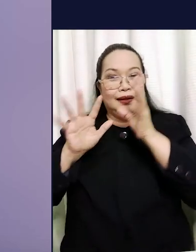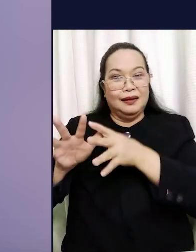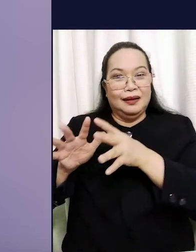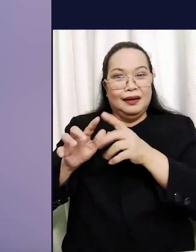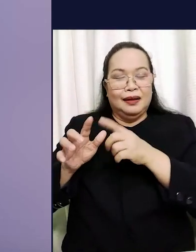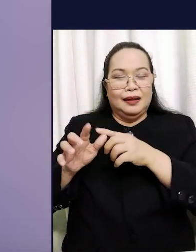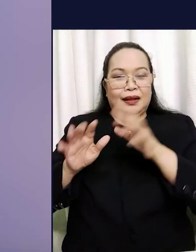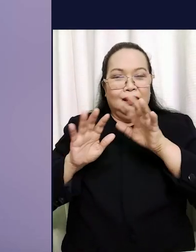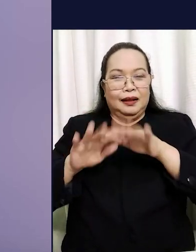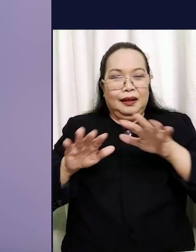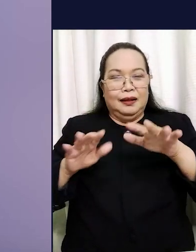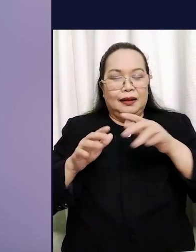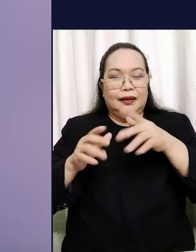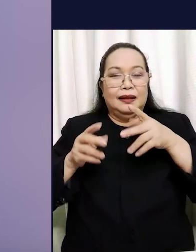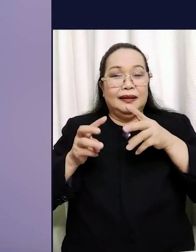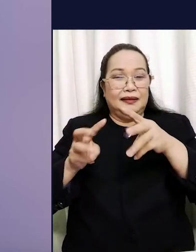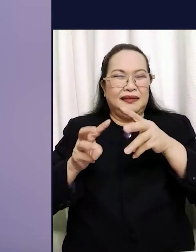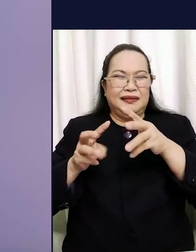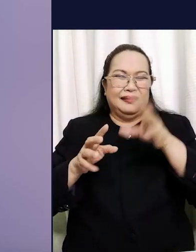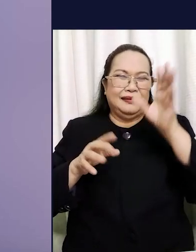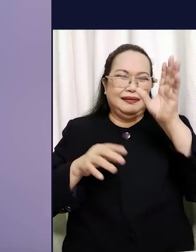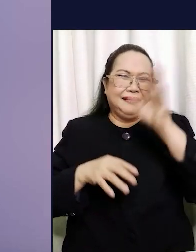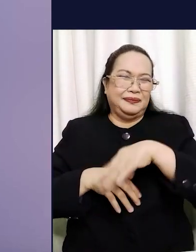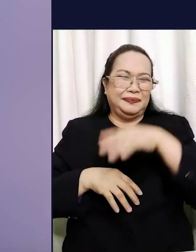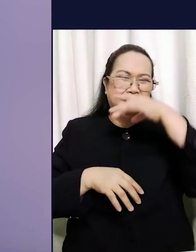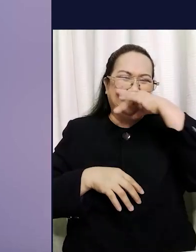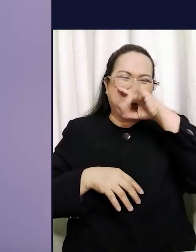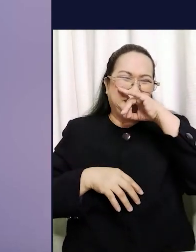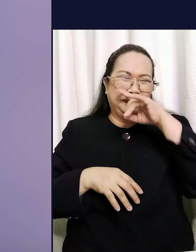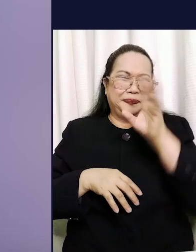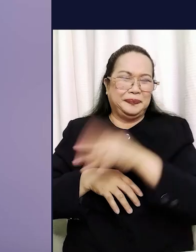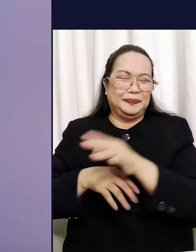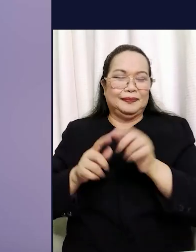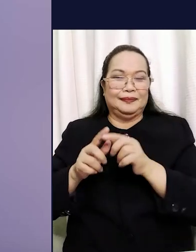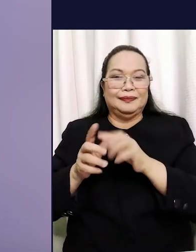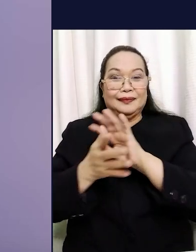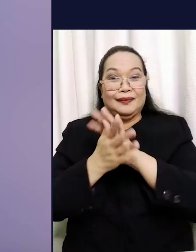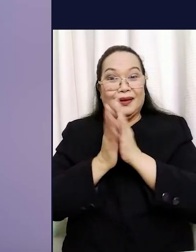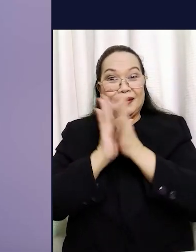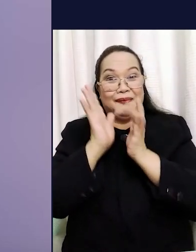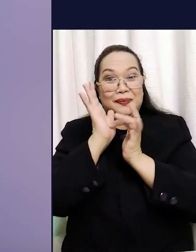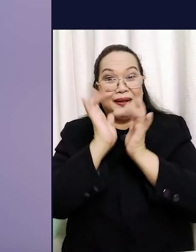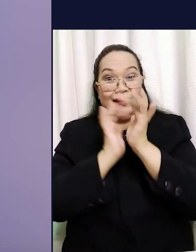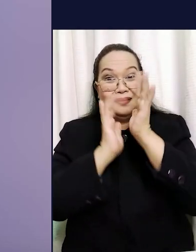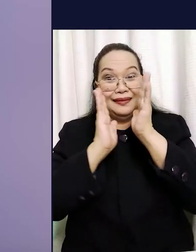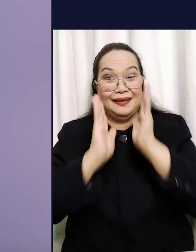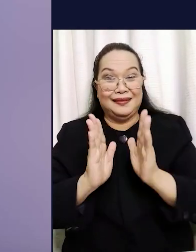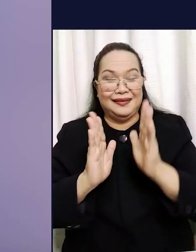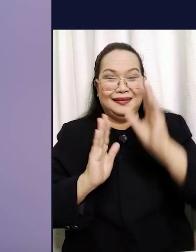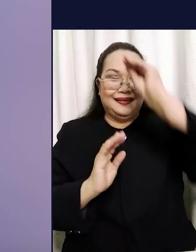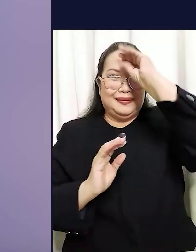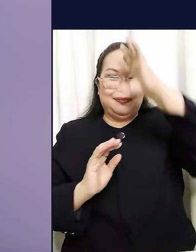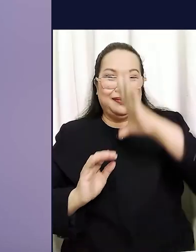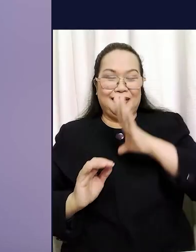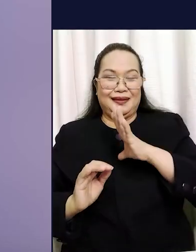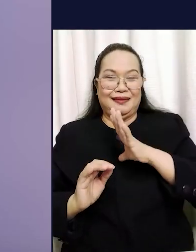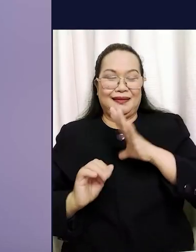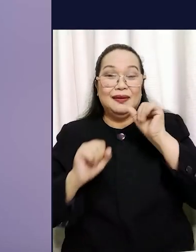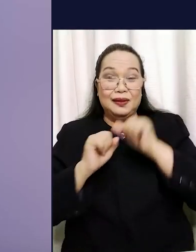they must continue on to maturity, towards becoming man,